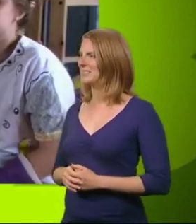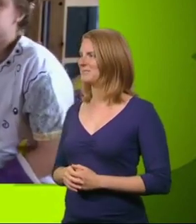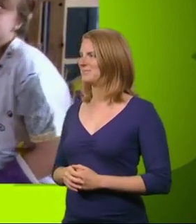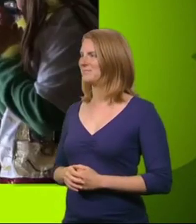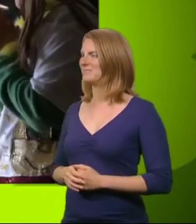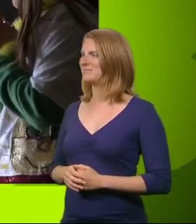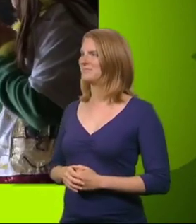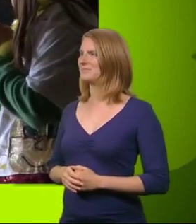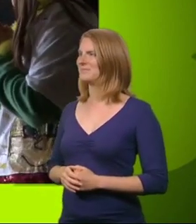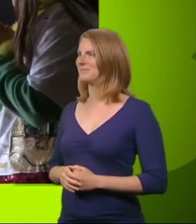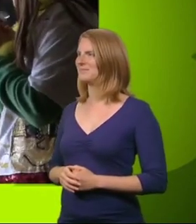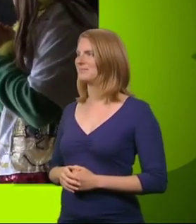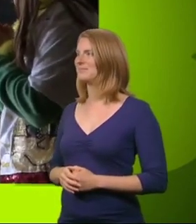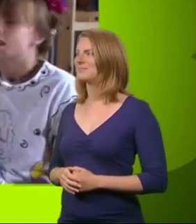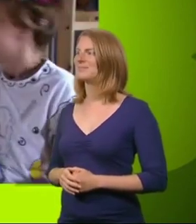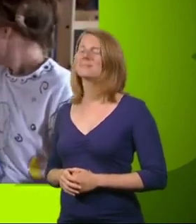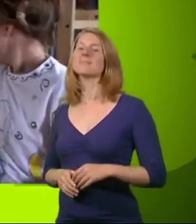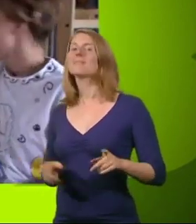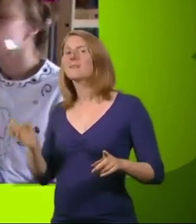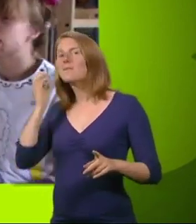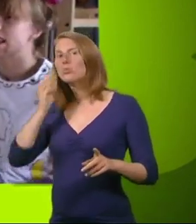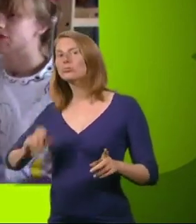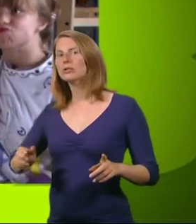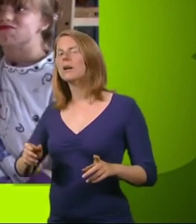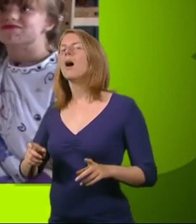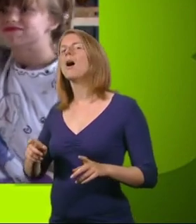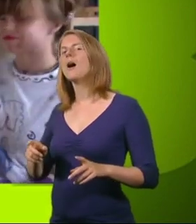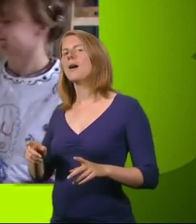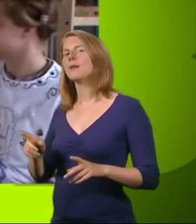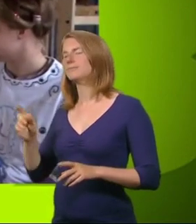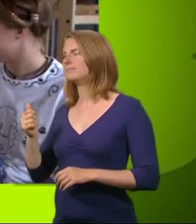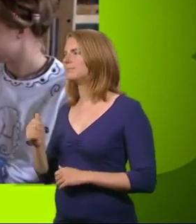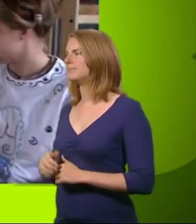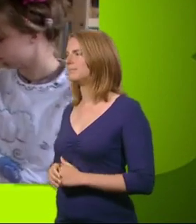Phone's ringing. Yes, lady in the front row. Phone's ringing.